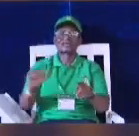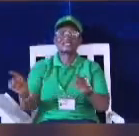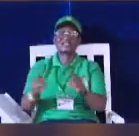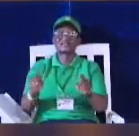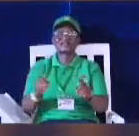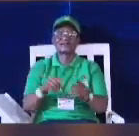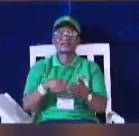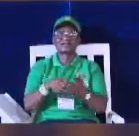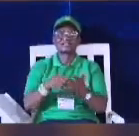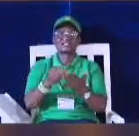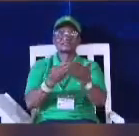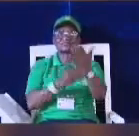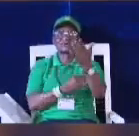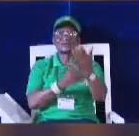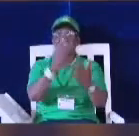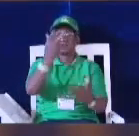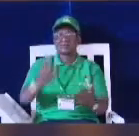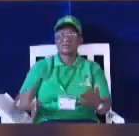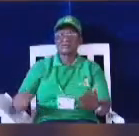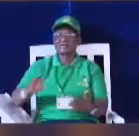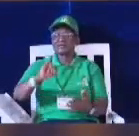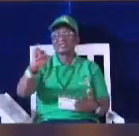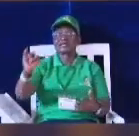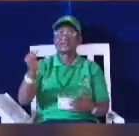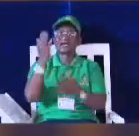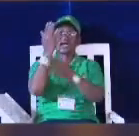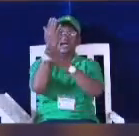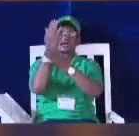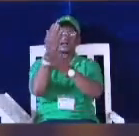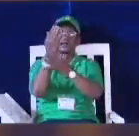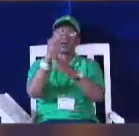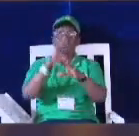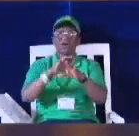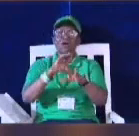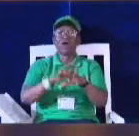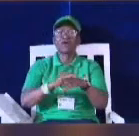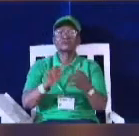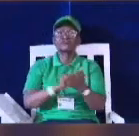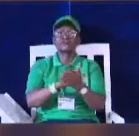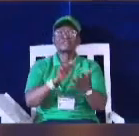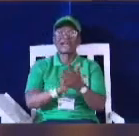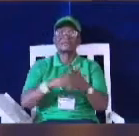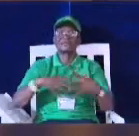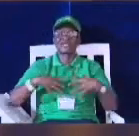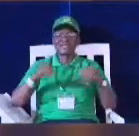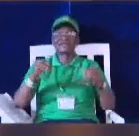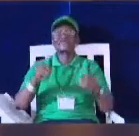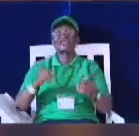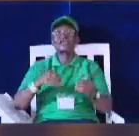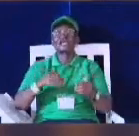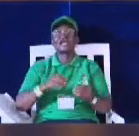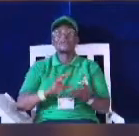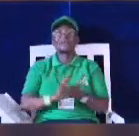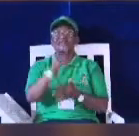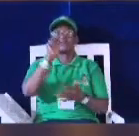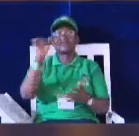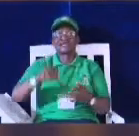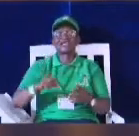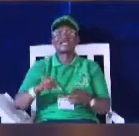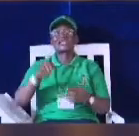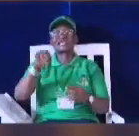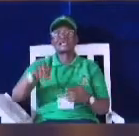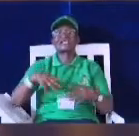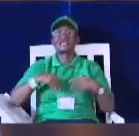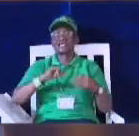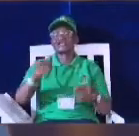on those who believe that they need healings. They'll be here tomorrow